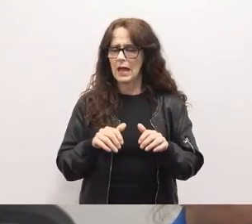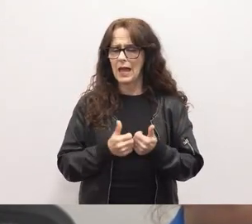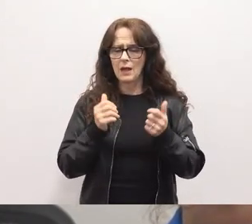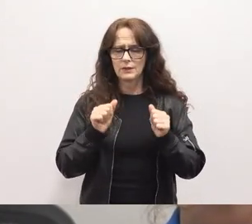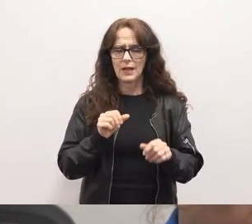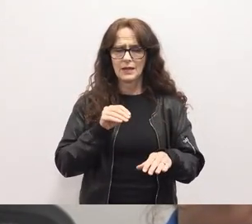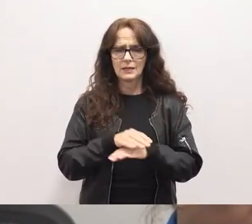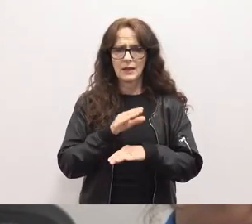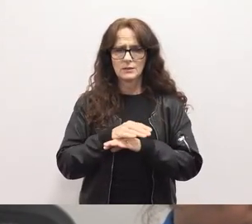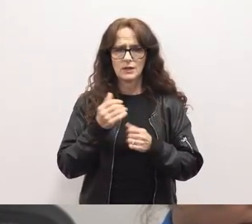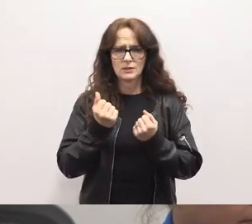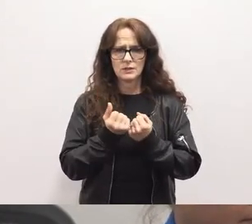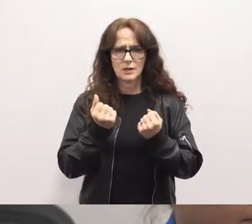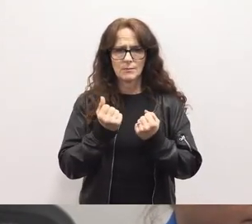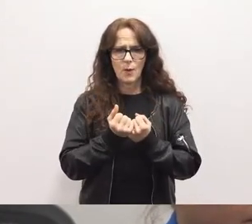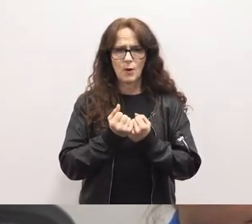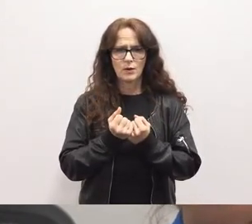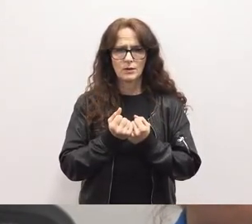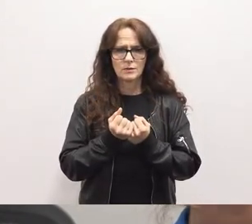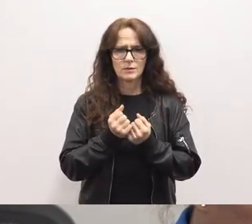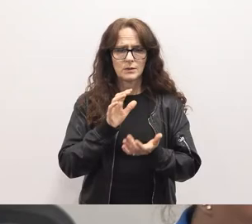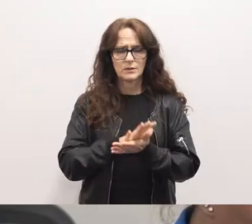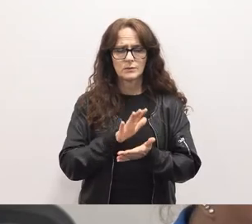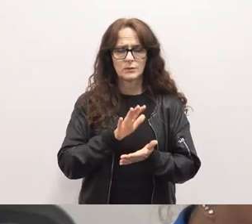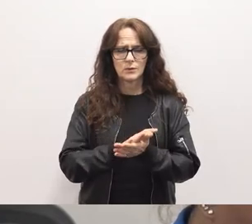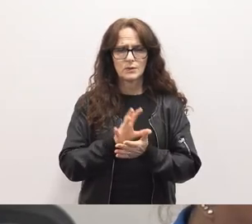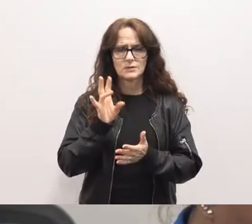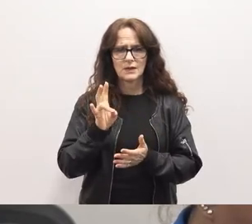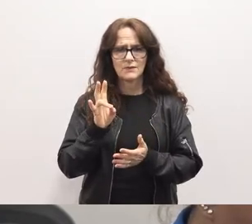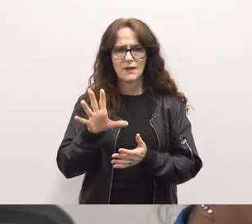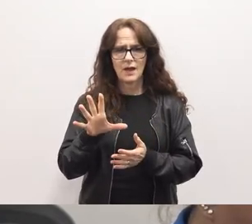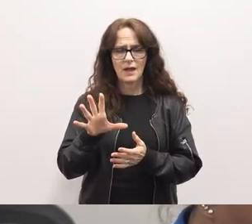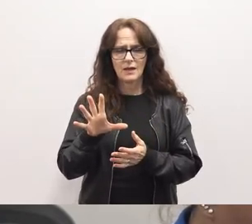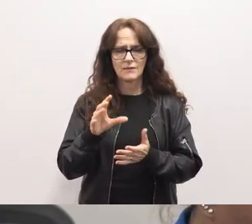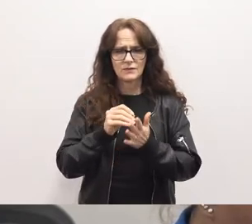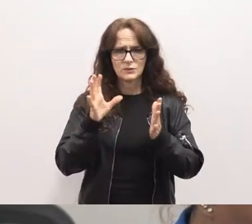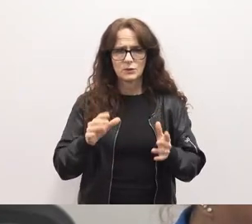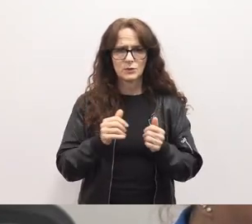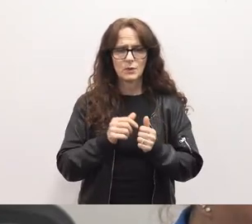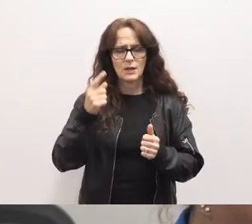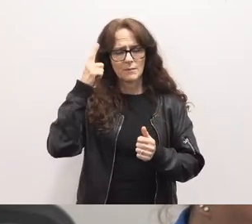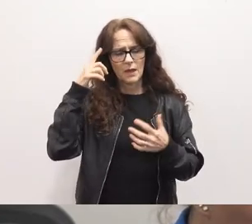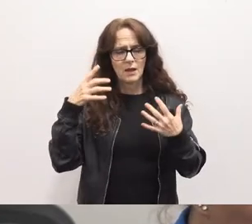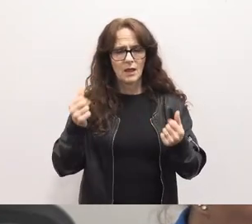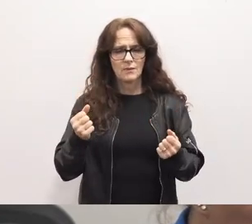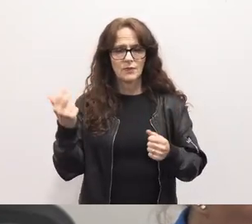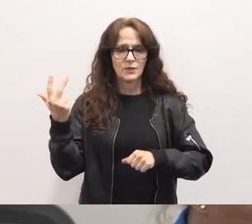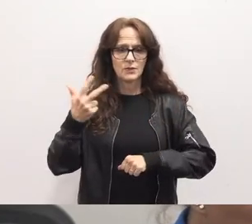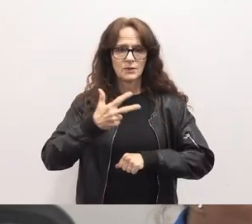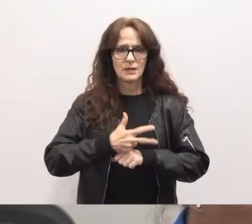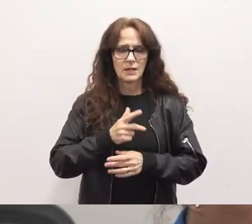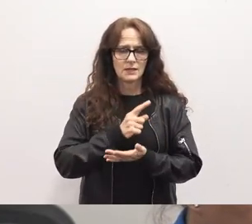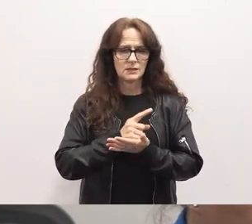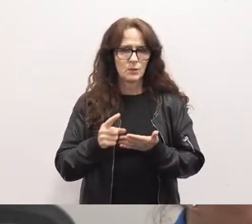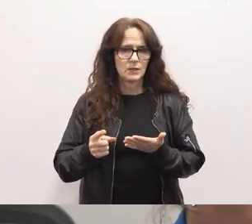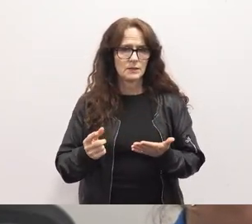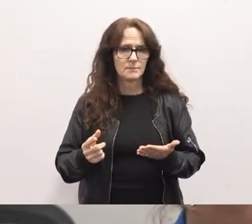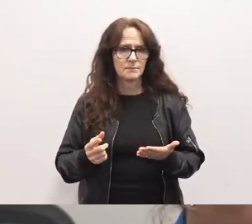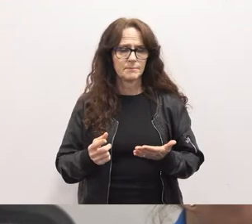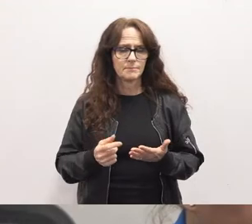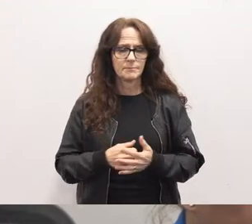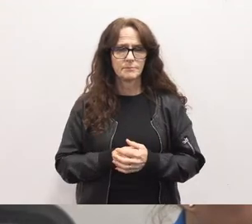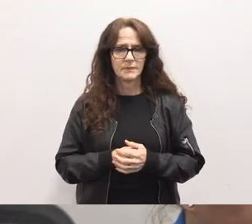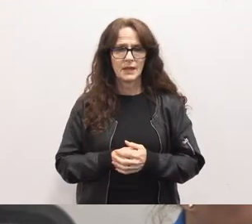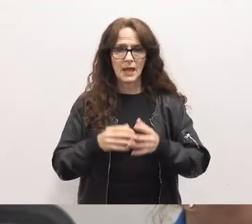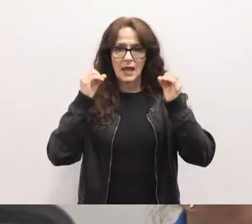counselor support a site with 75 students with mental health disorders? 3 days per week. As